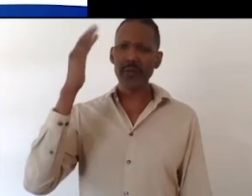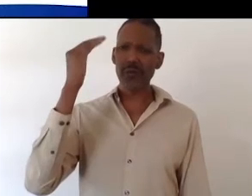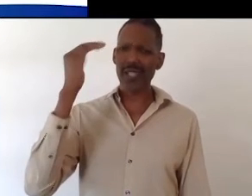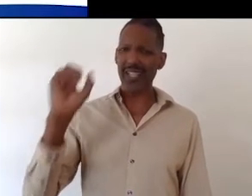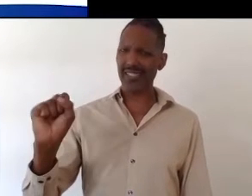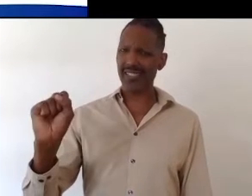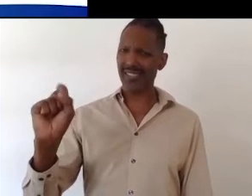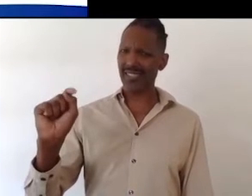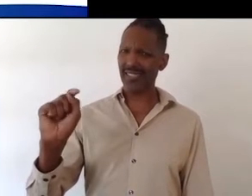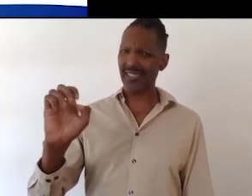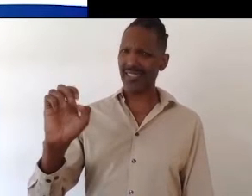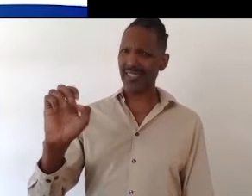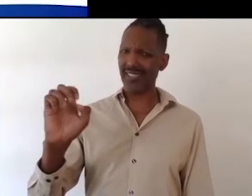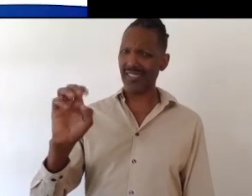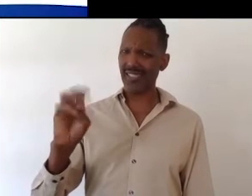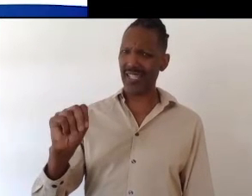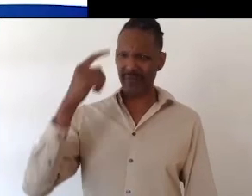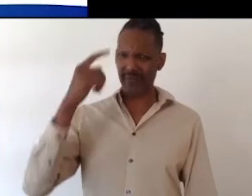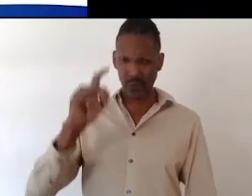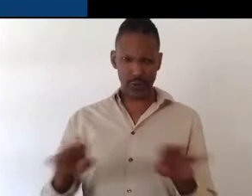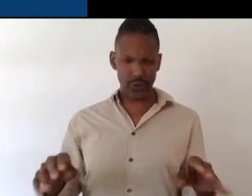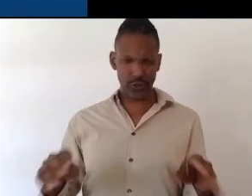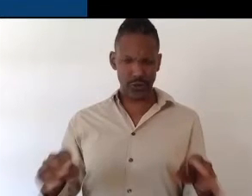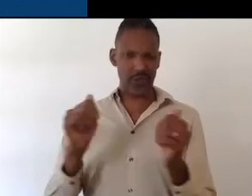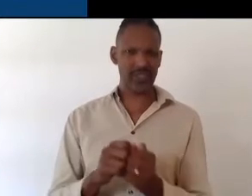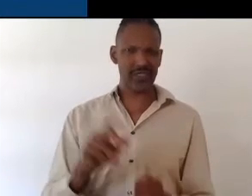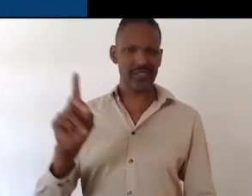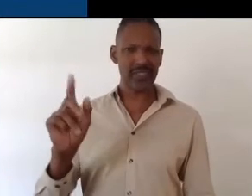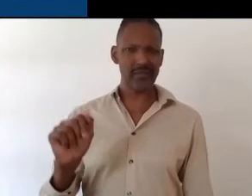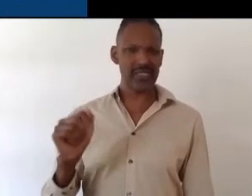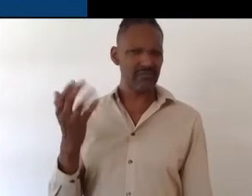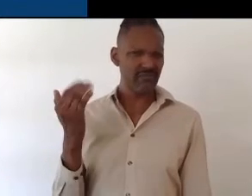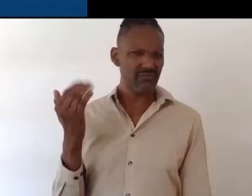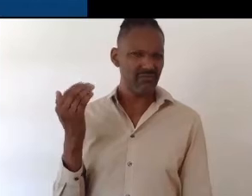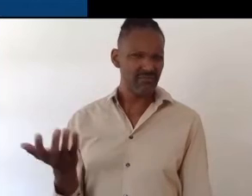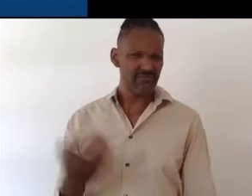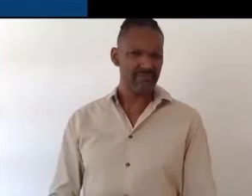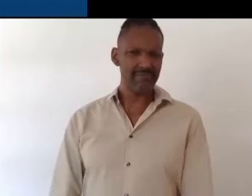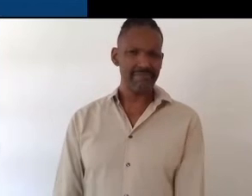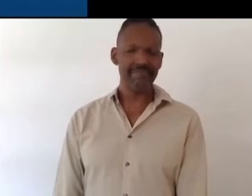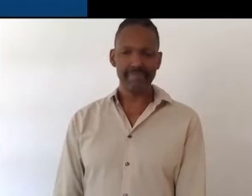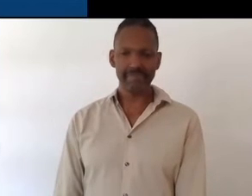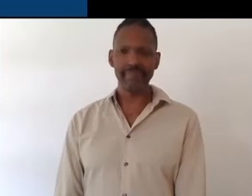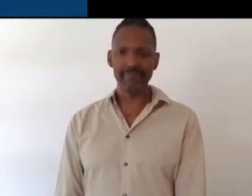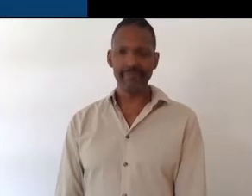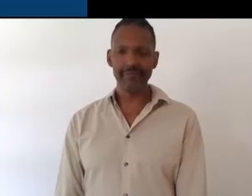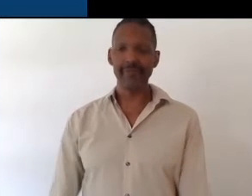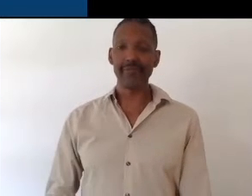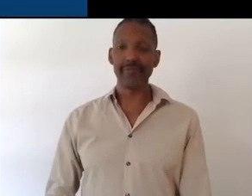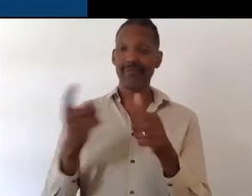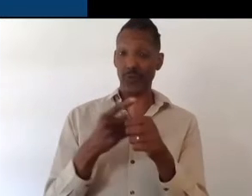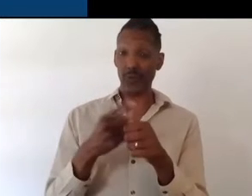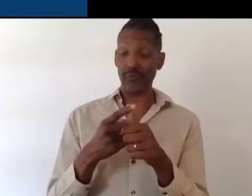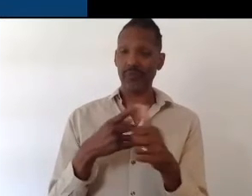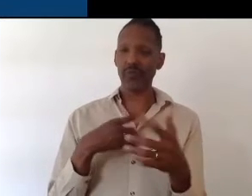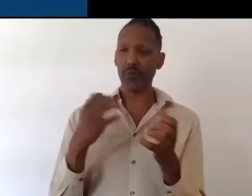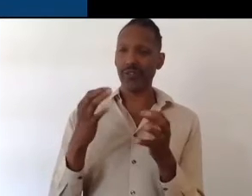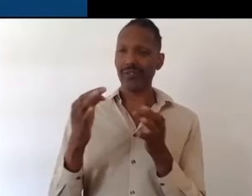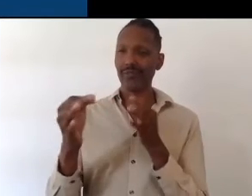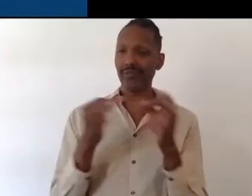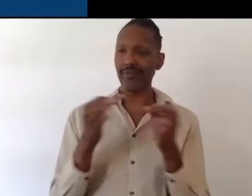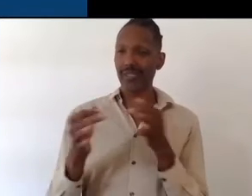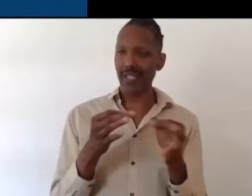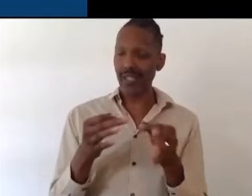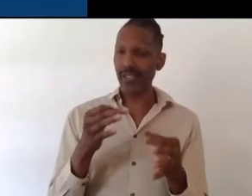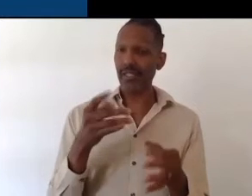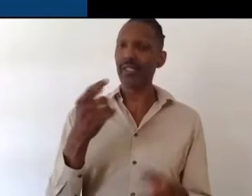to engage in STEM investigations? To answer this question, we need to define and understand what